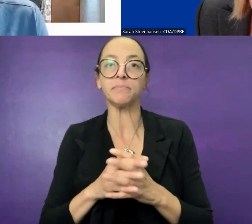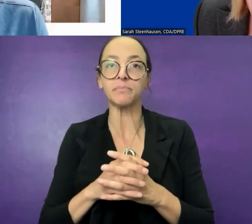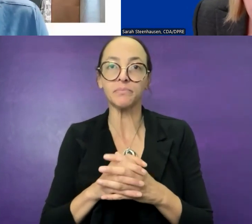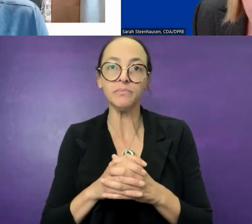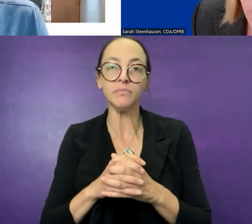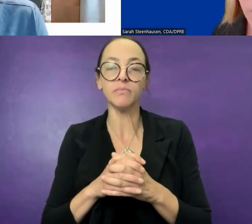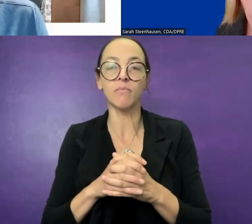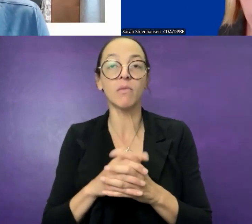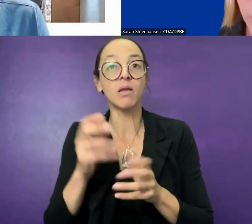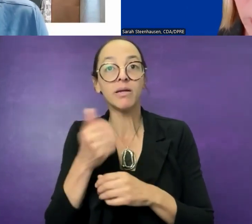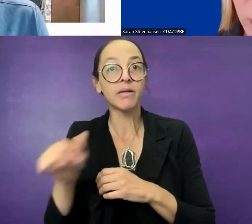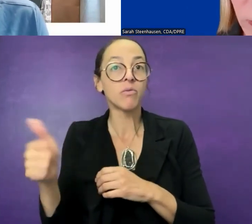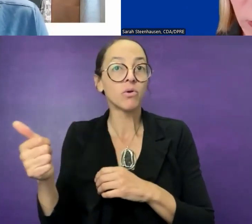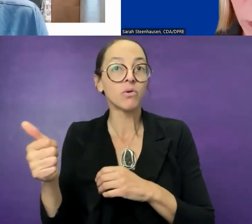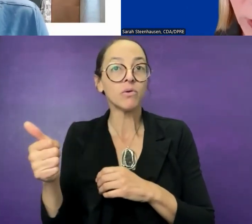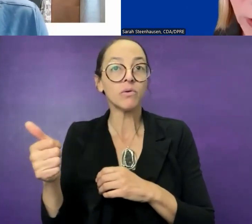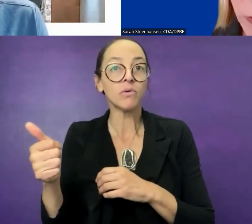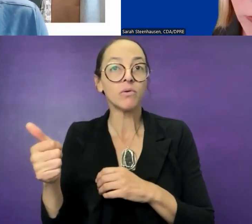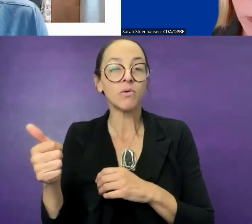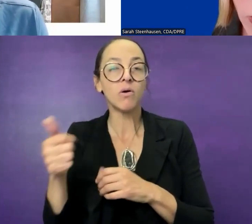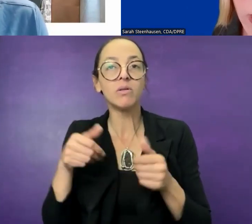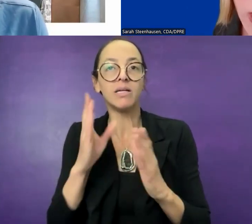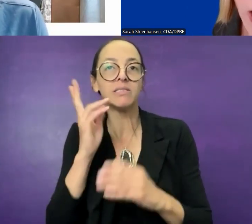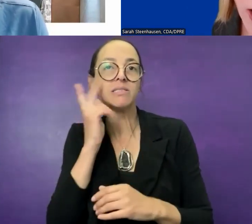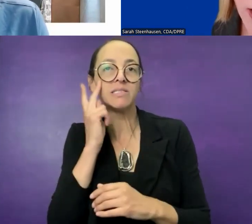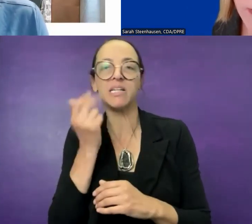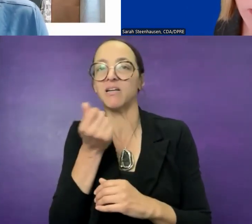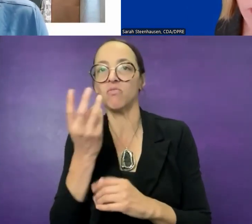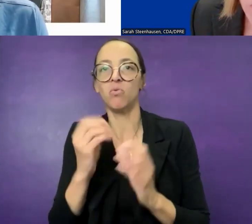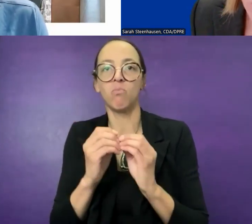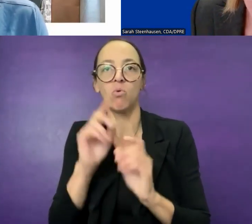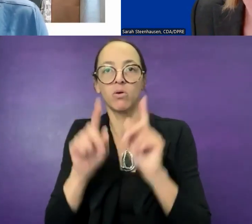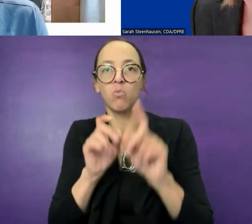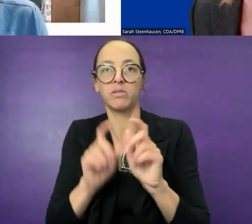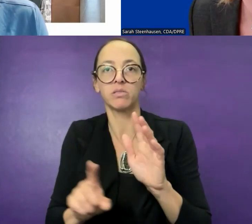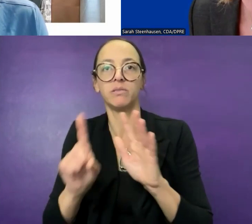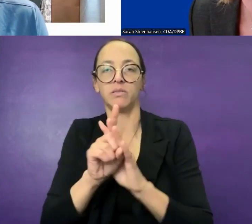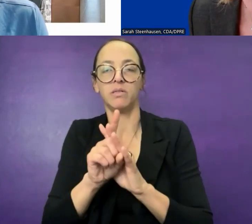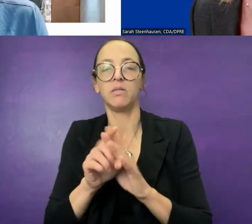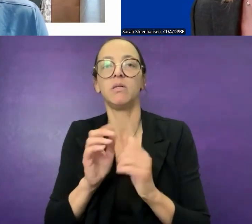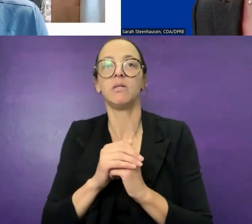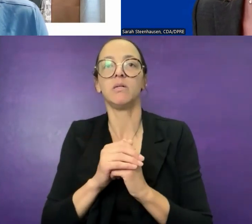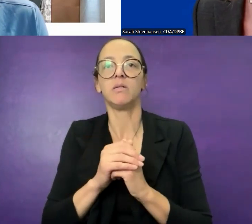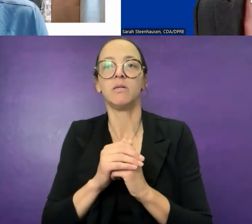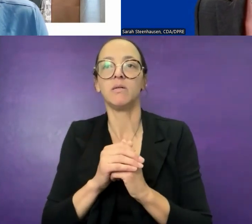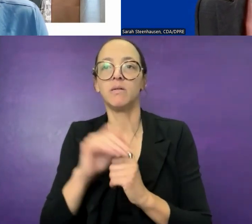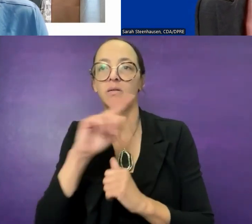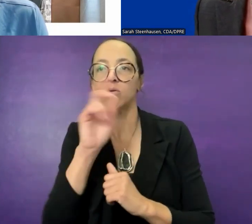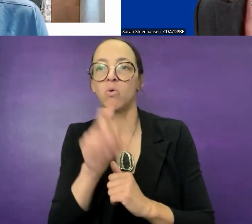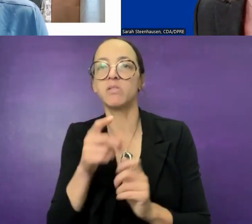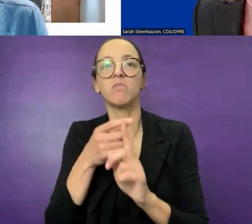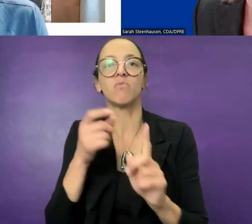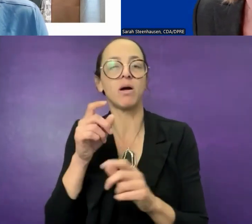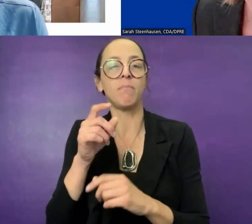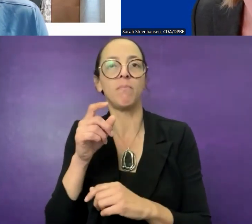Any others that here we go. Let's see. There's one. Here's a few more. Here's a question from Tatiana Facio.